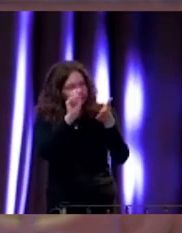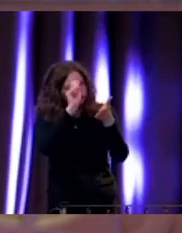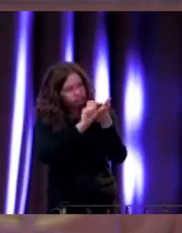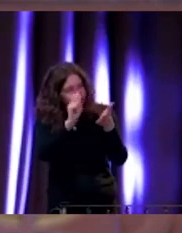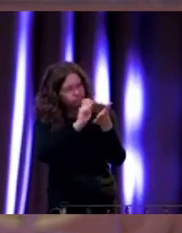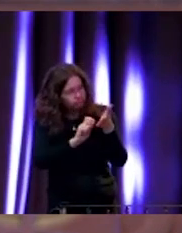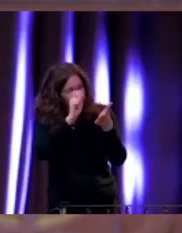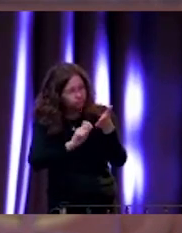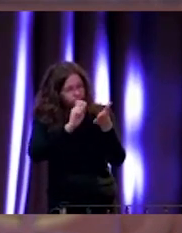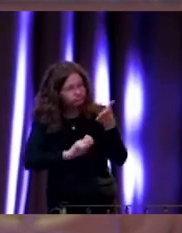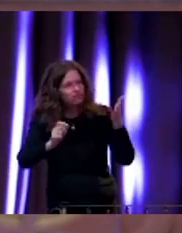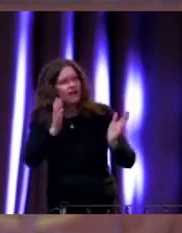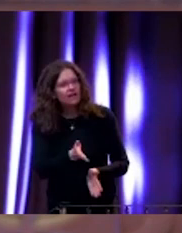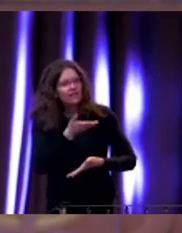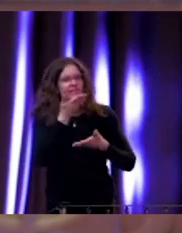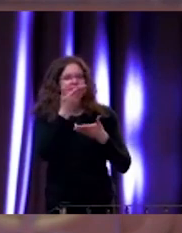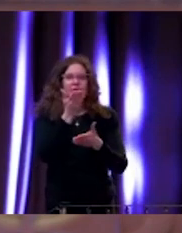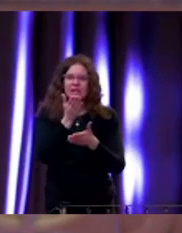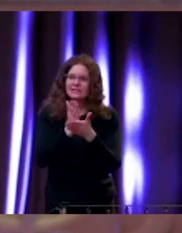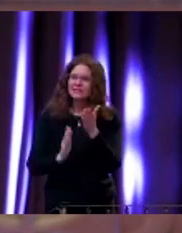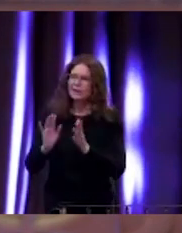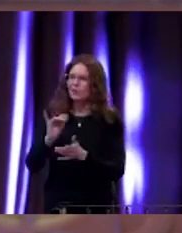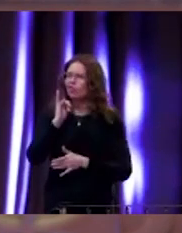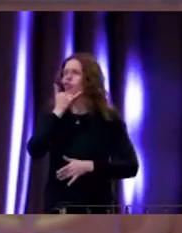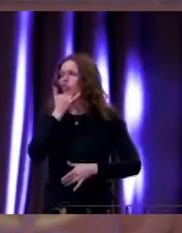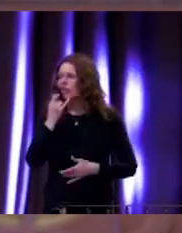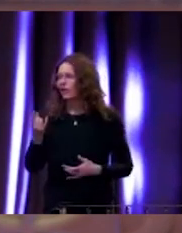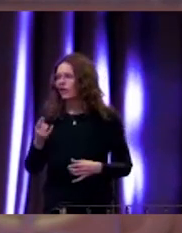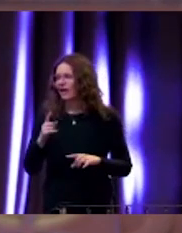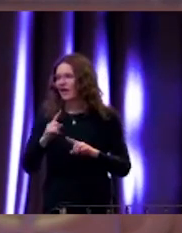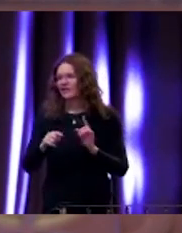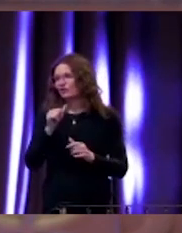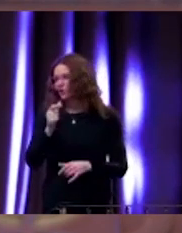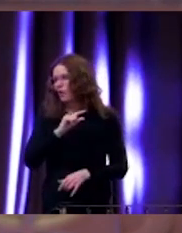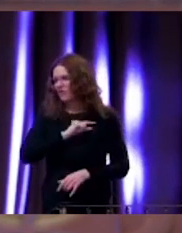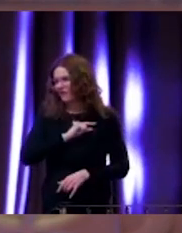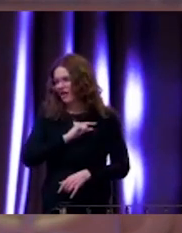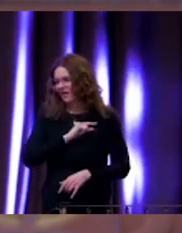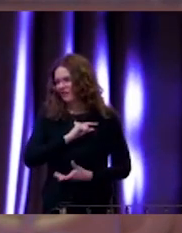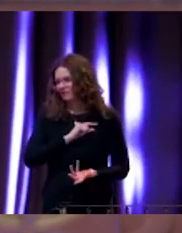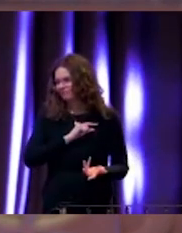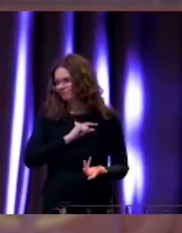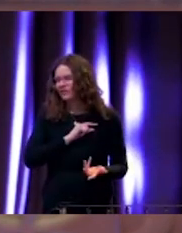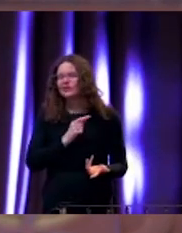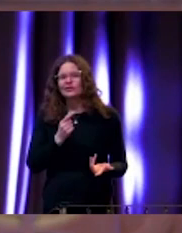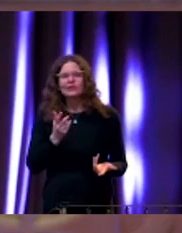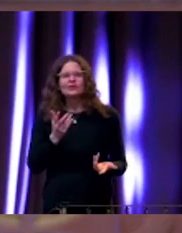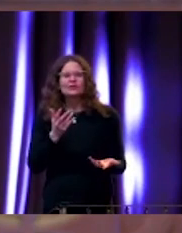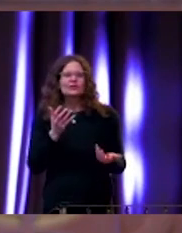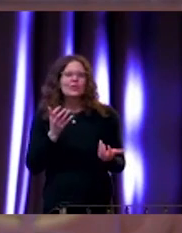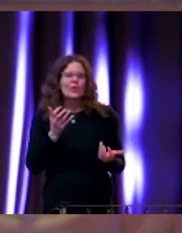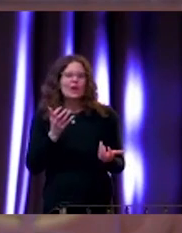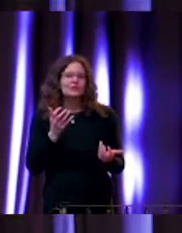and off of, you know, some technicality that you didn't catch, like you weren't really eligible. So you want to, you know, make sure that you kind of shore